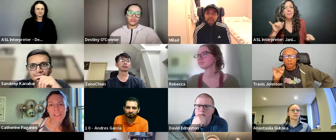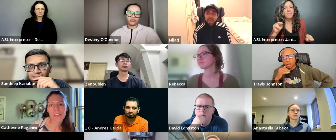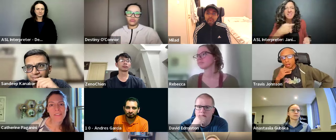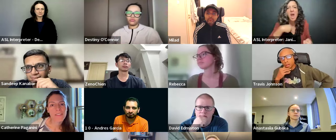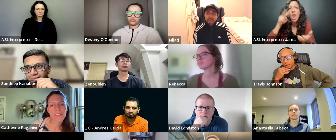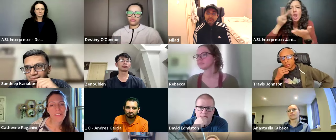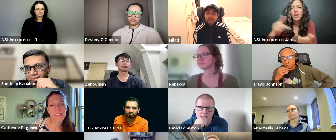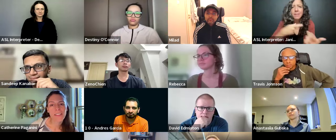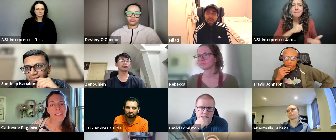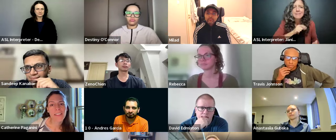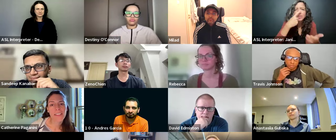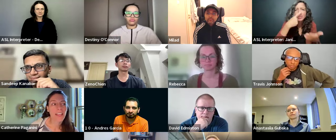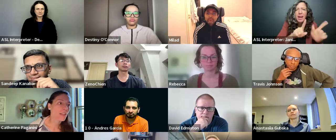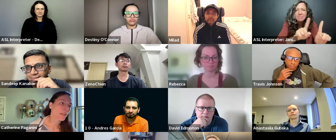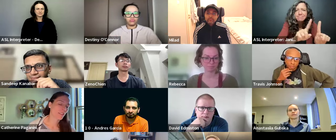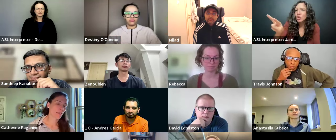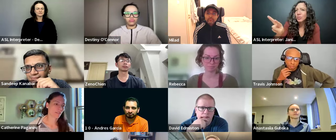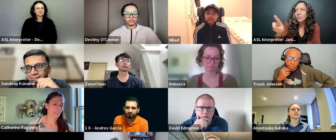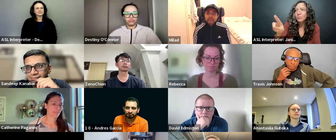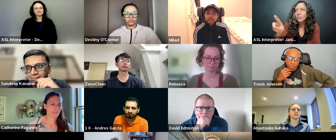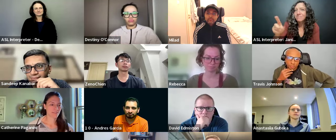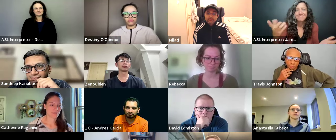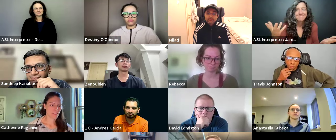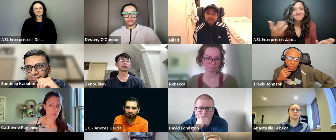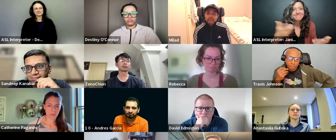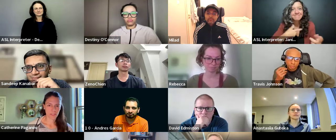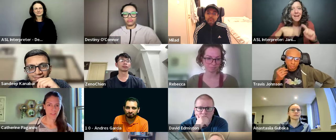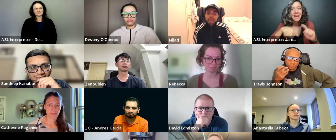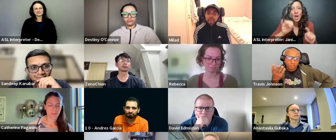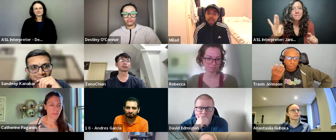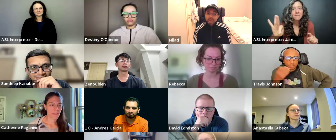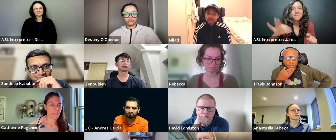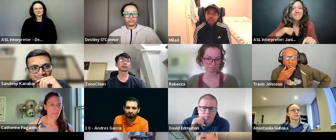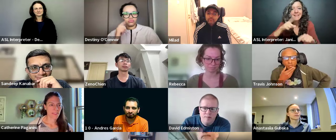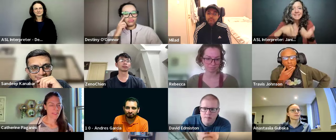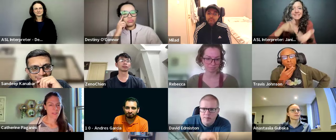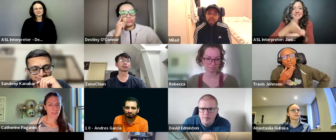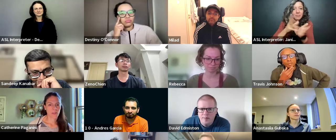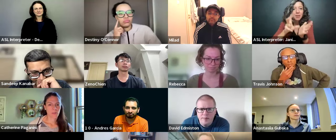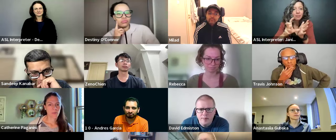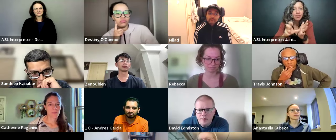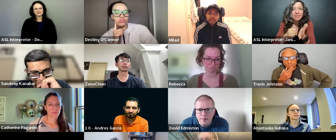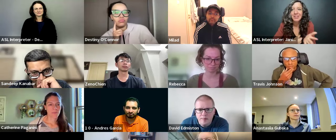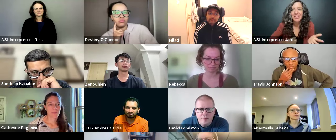I don't see any way to stop this.